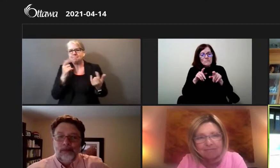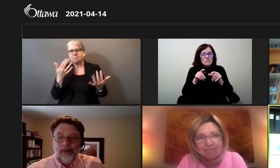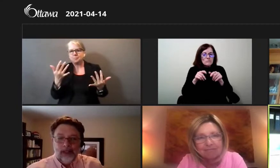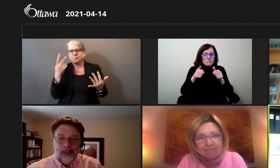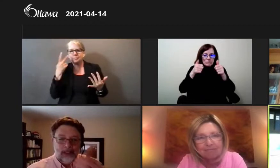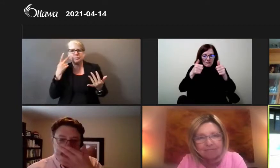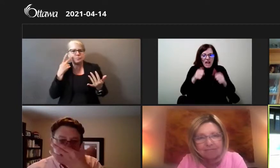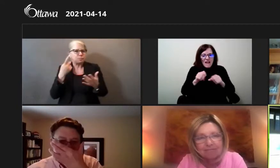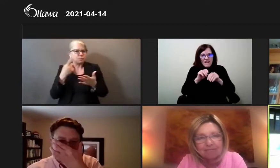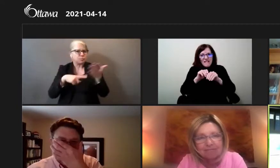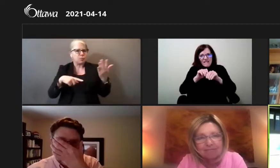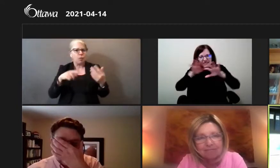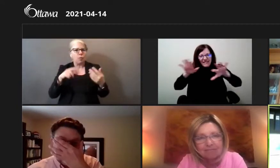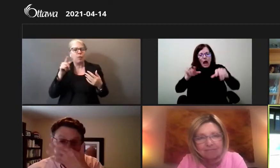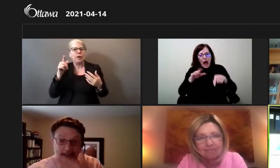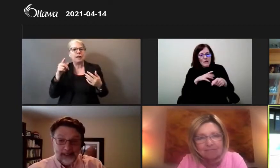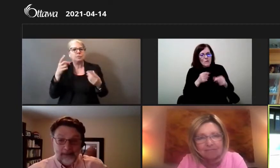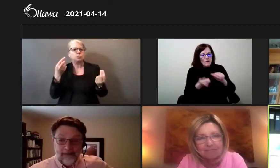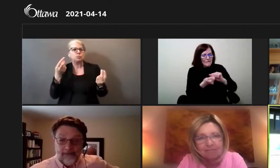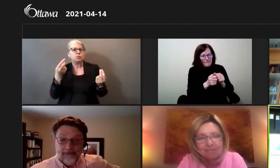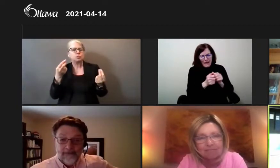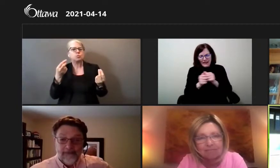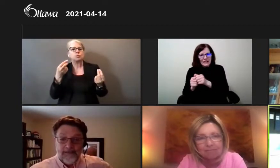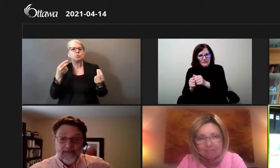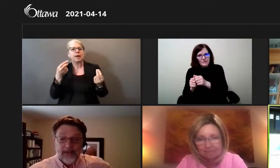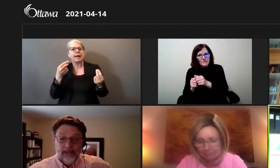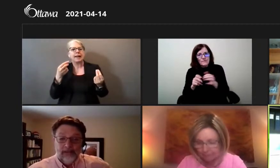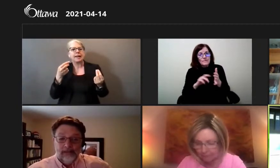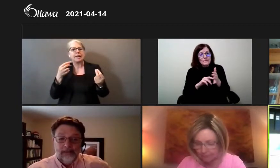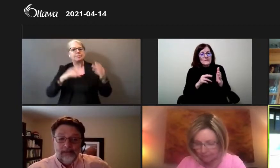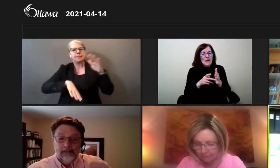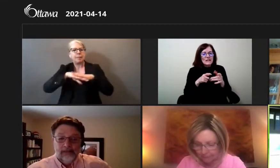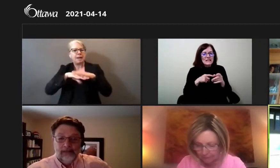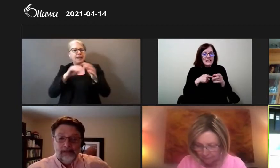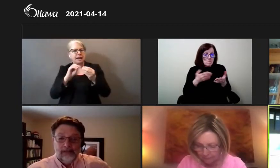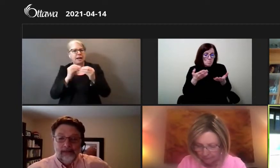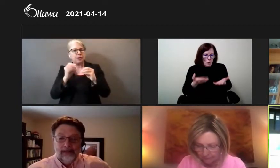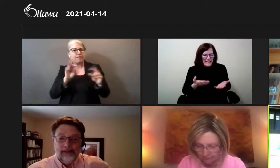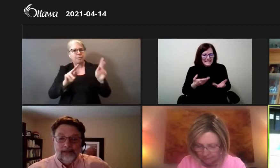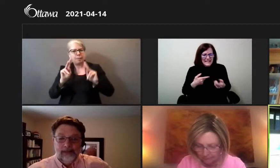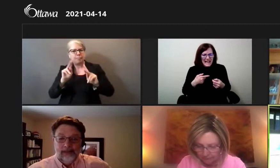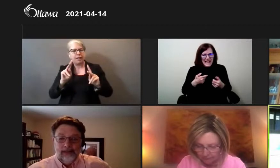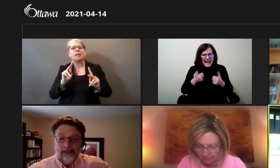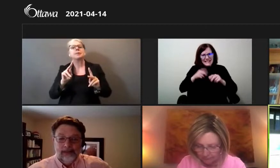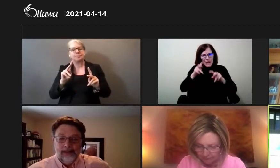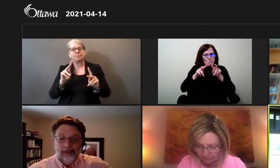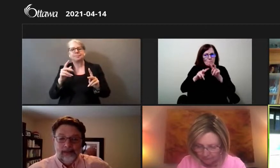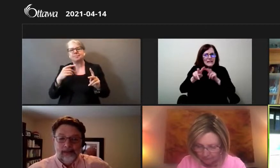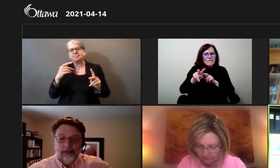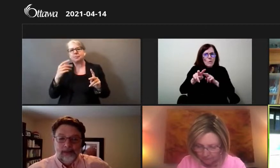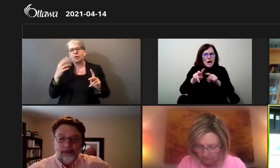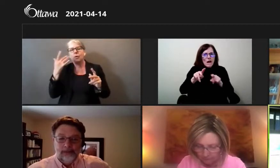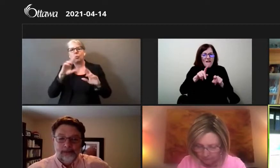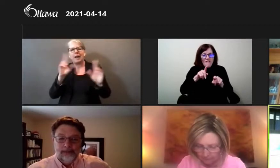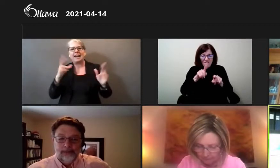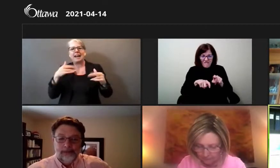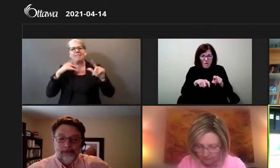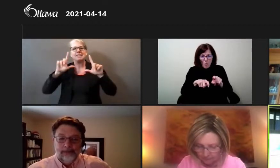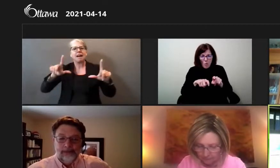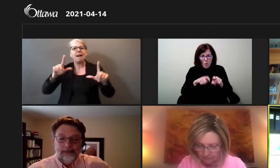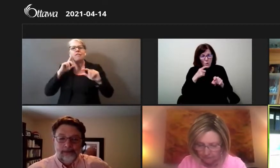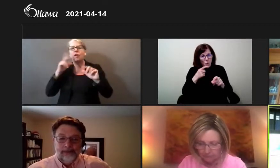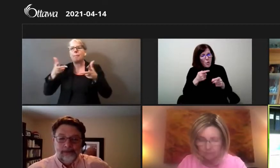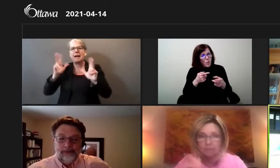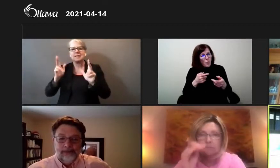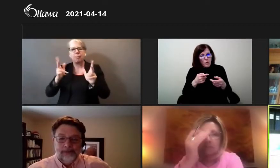see what the, where we are going to land in terms of capacities, because we will likely have signs for basketball courts, and there